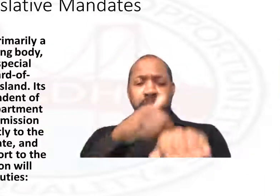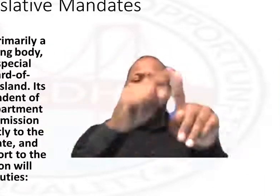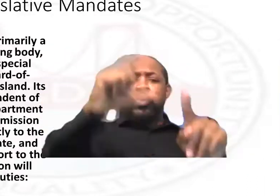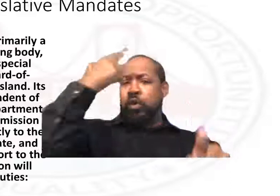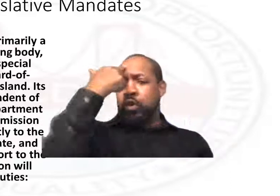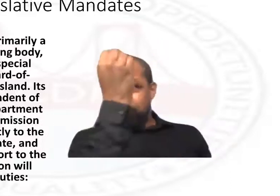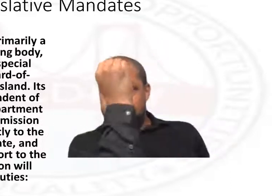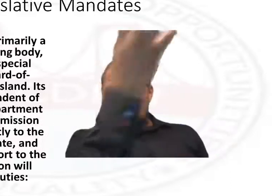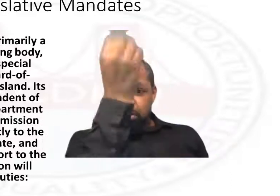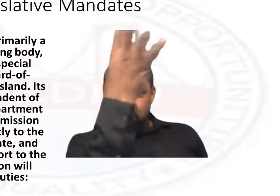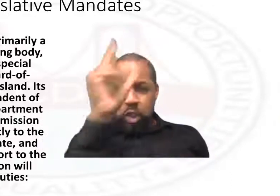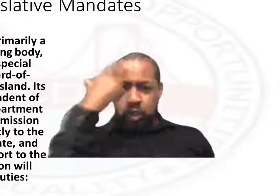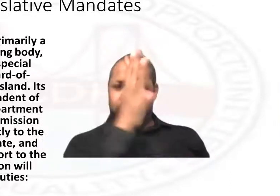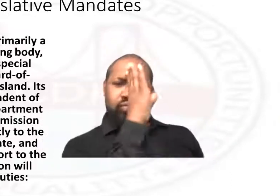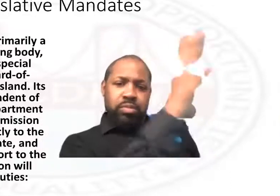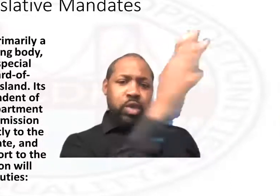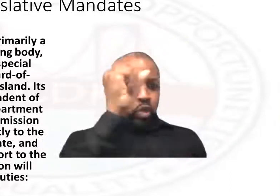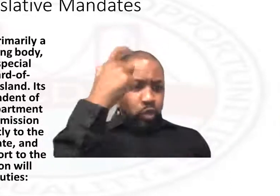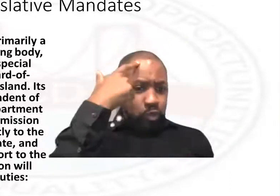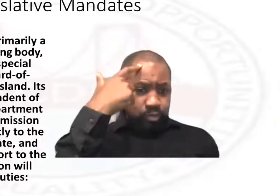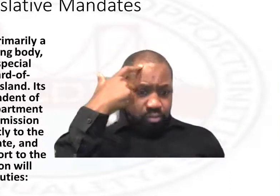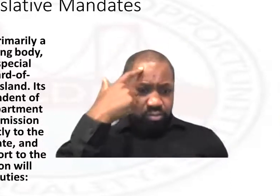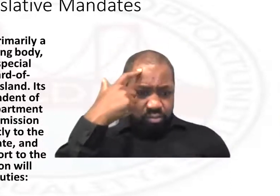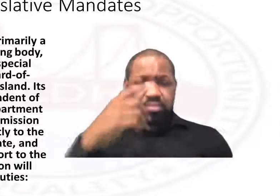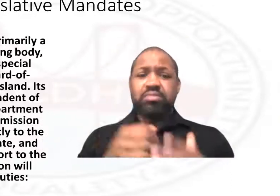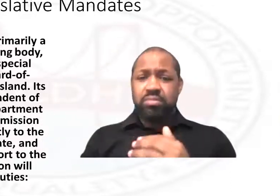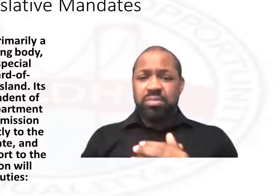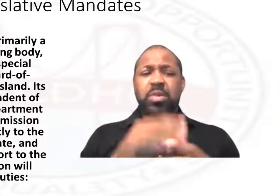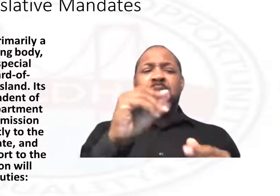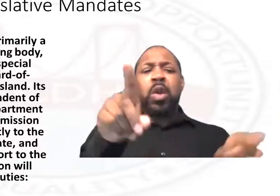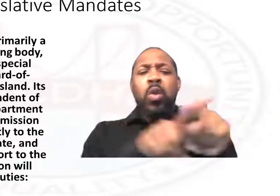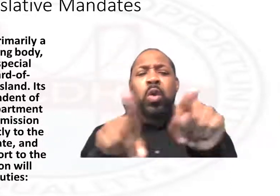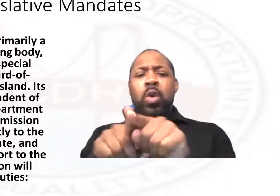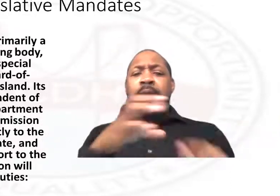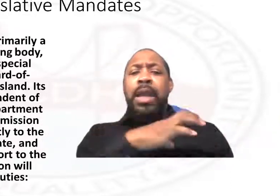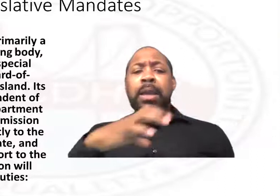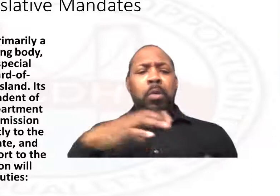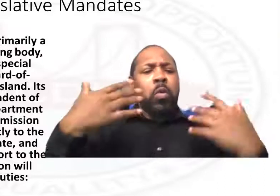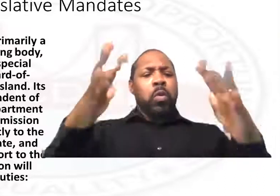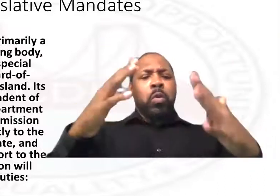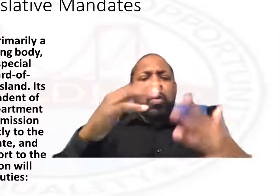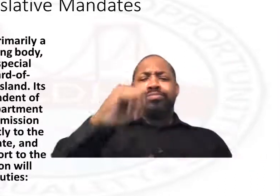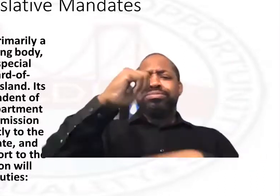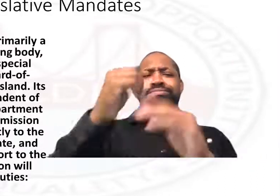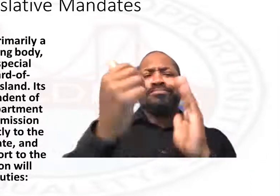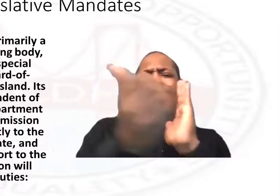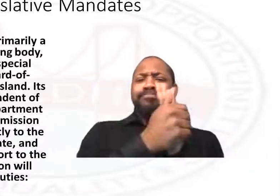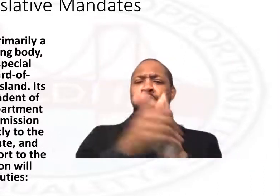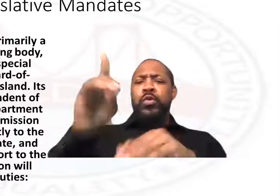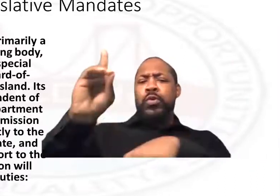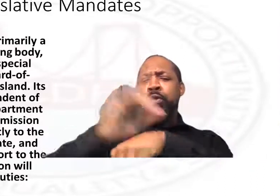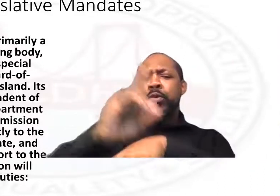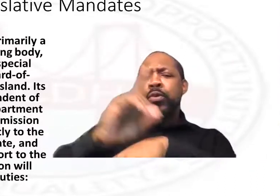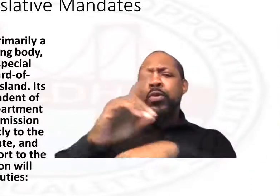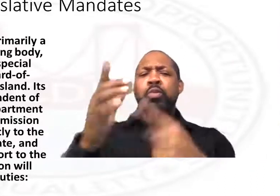other agencies. That annual report that is made simply goes directly to the governor's office. And also,